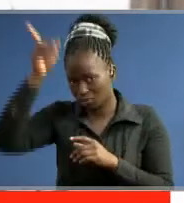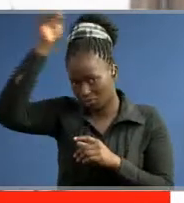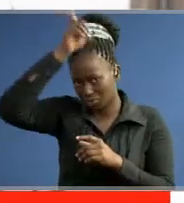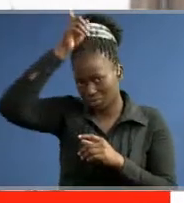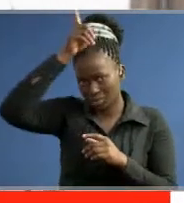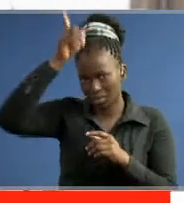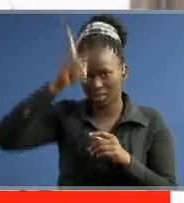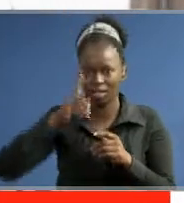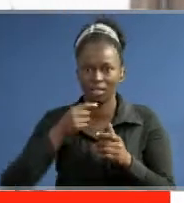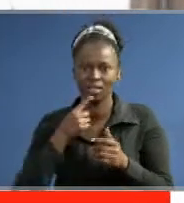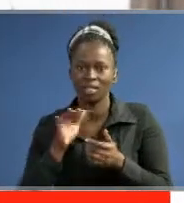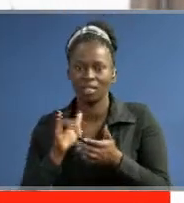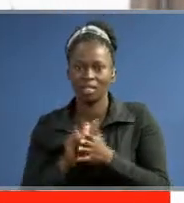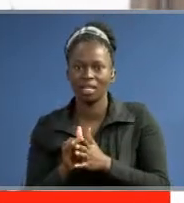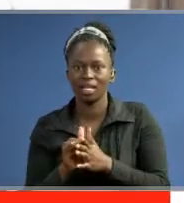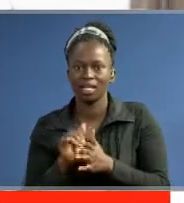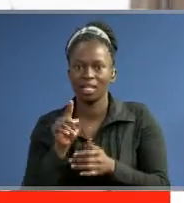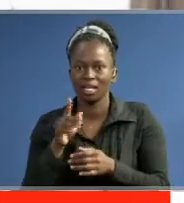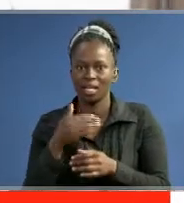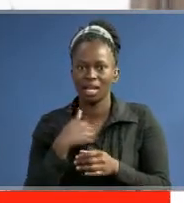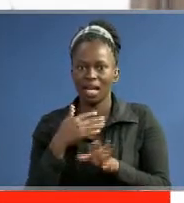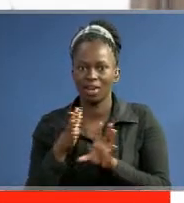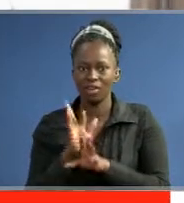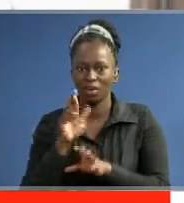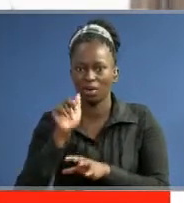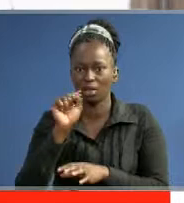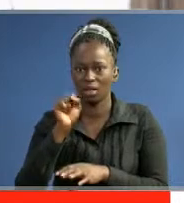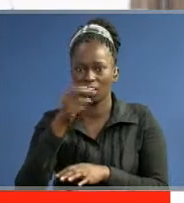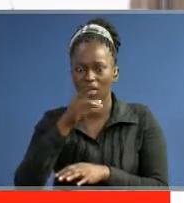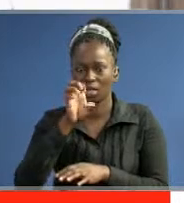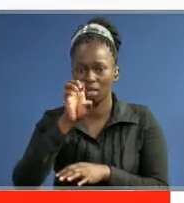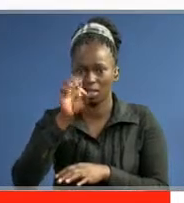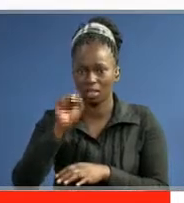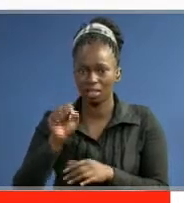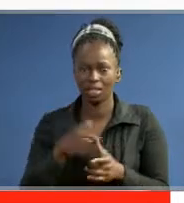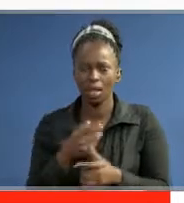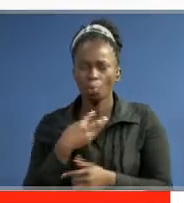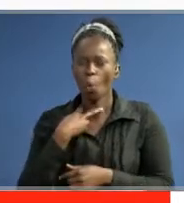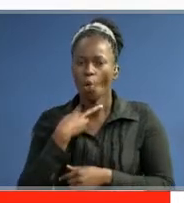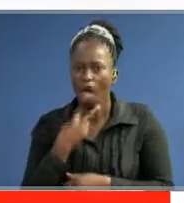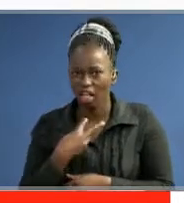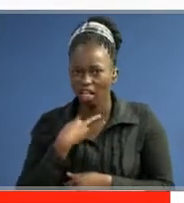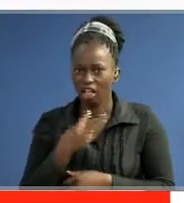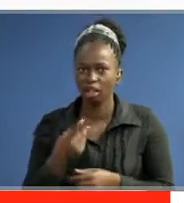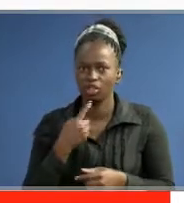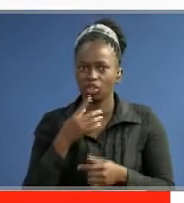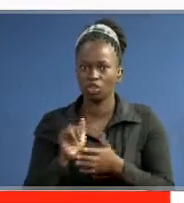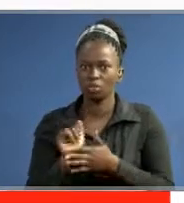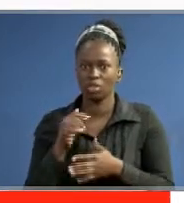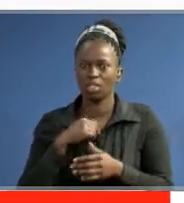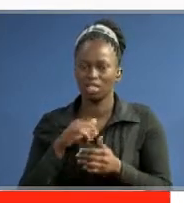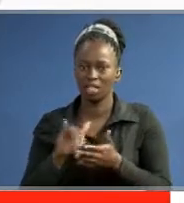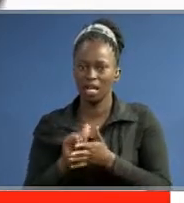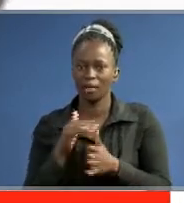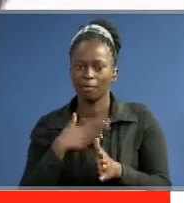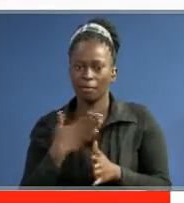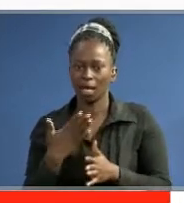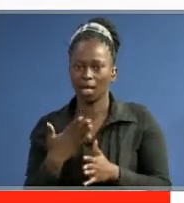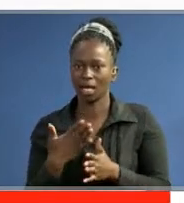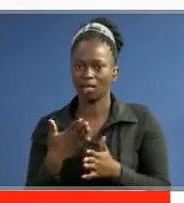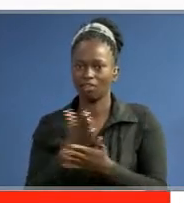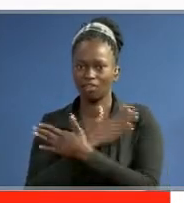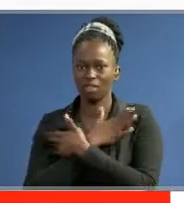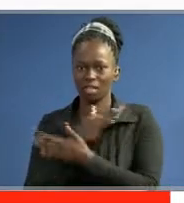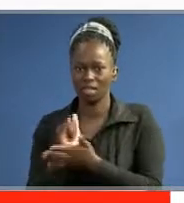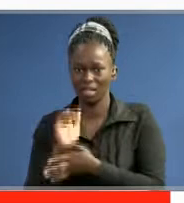And the signs that I had, nilikuwa na rashes kwa mwili, nilitapika. So, naweza kuambia Wakenya wenzangu,